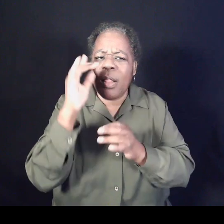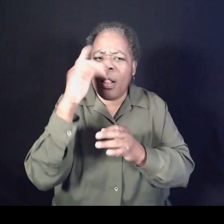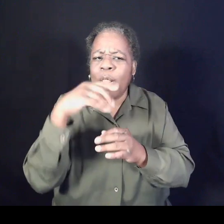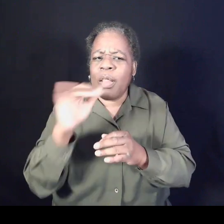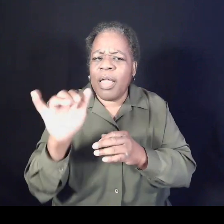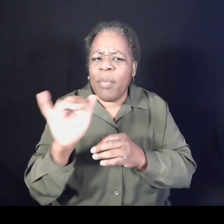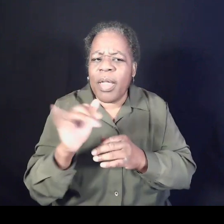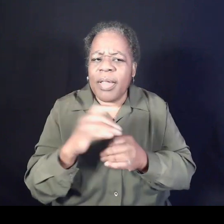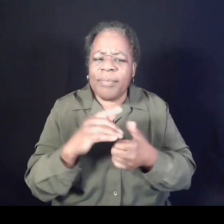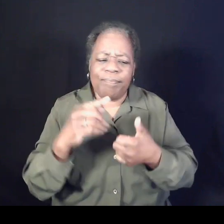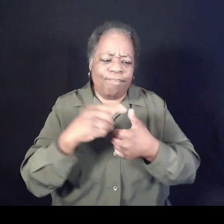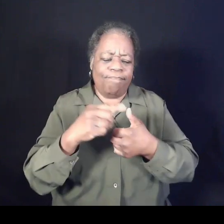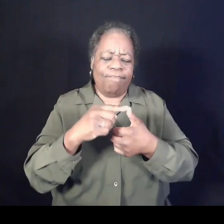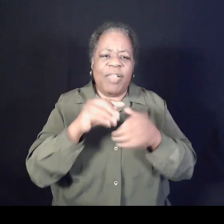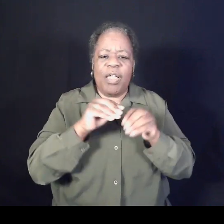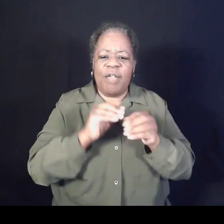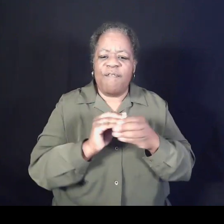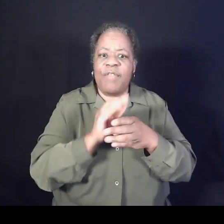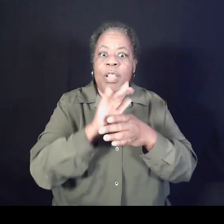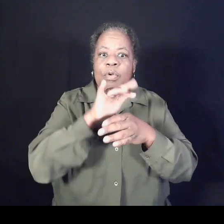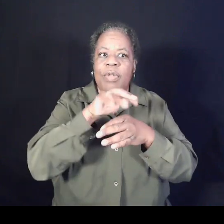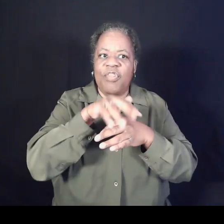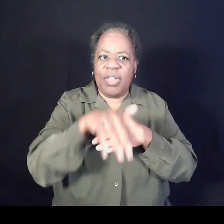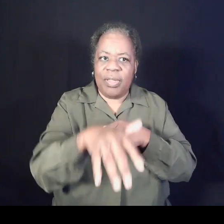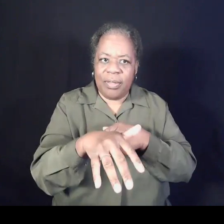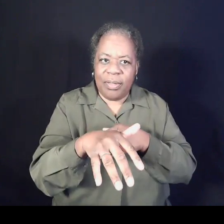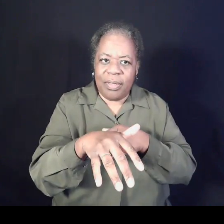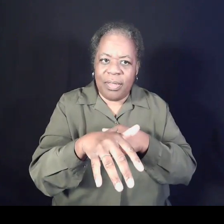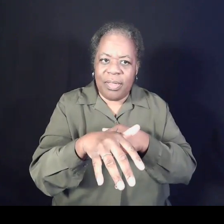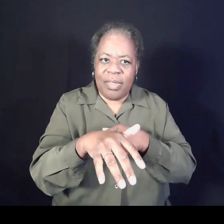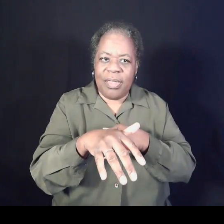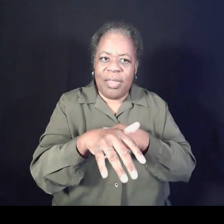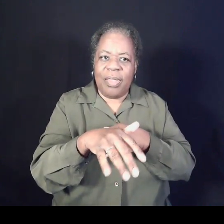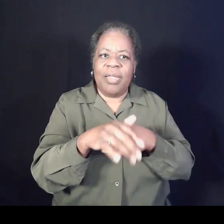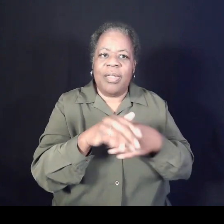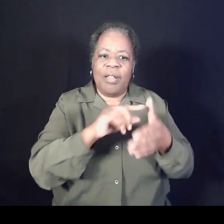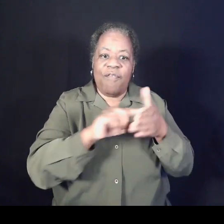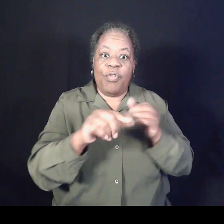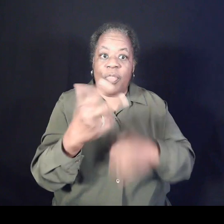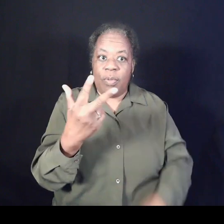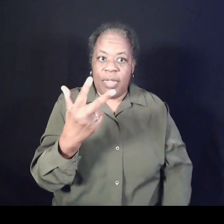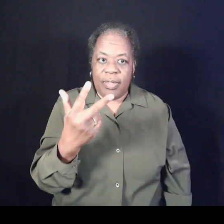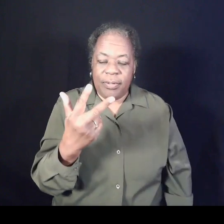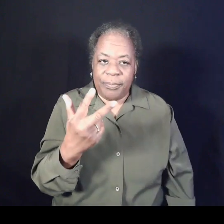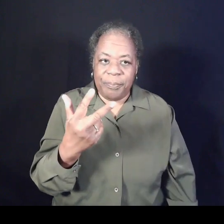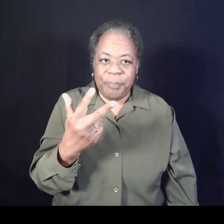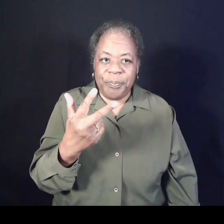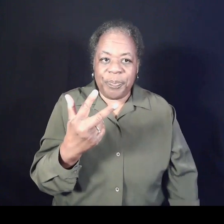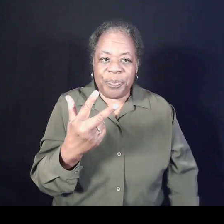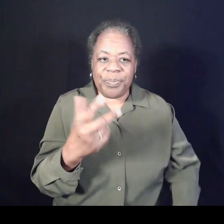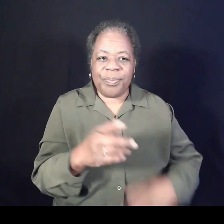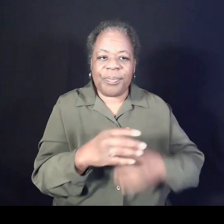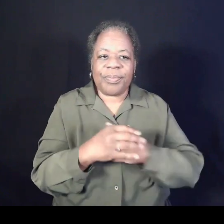means flourishing. Let's look together at verse 3.